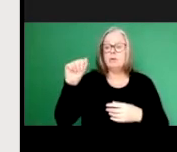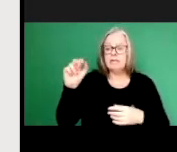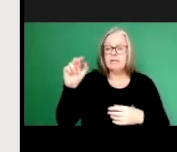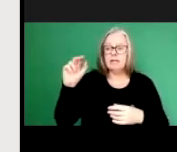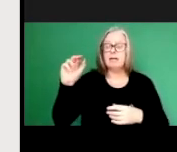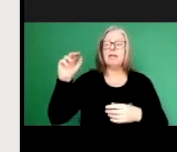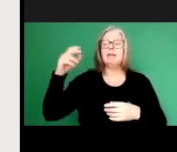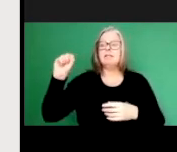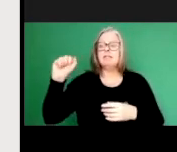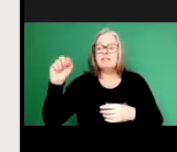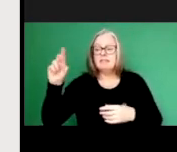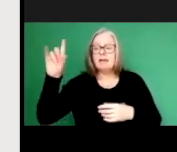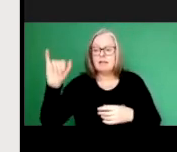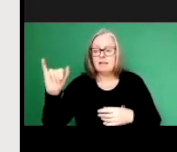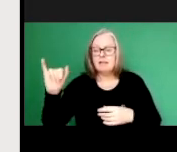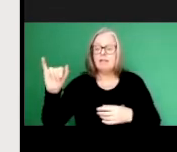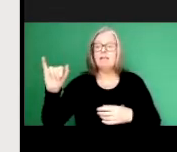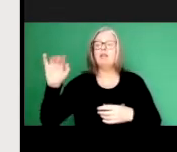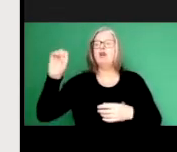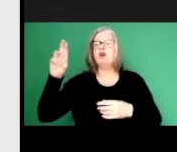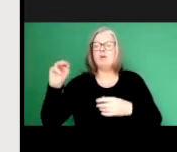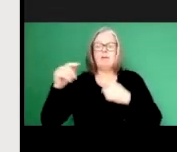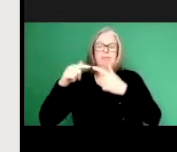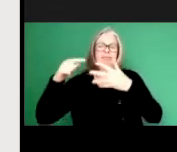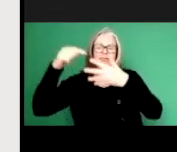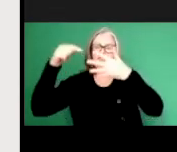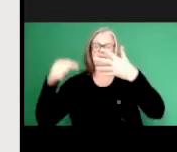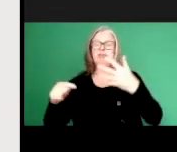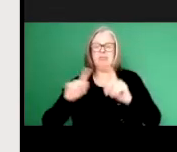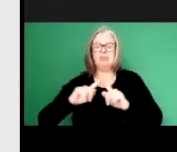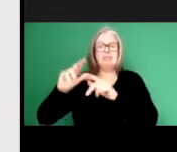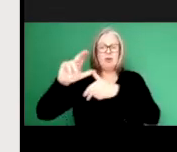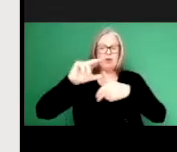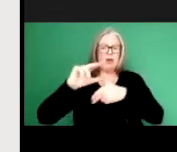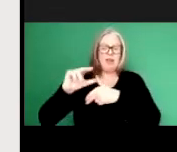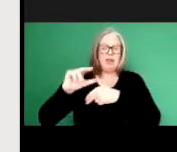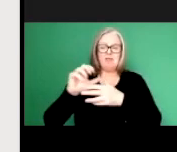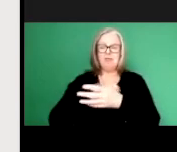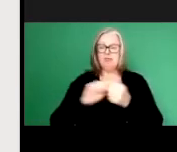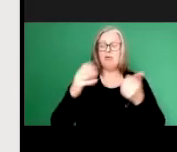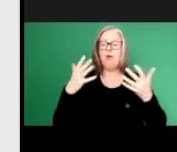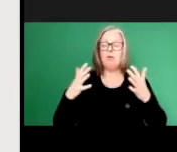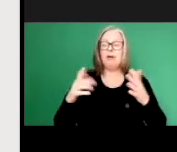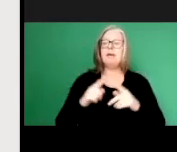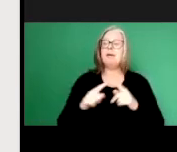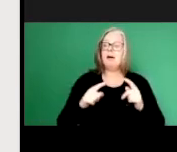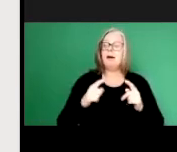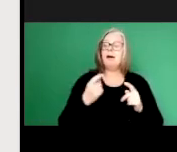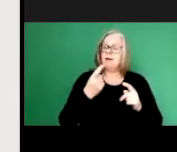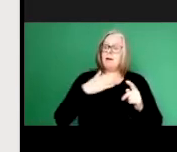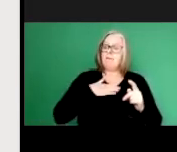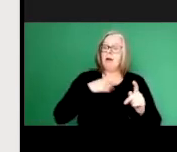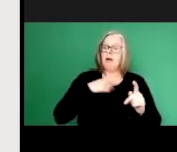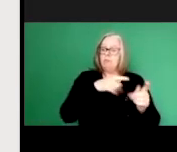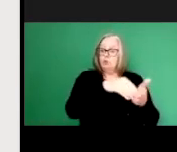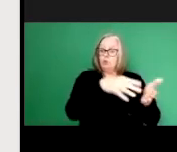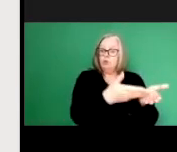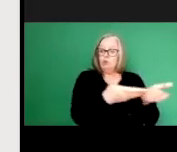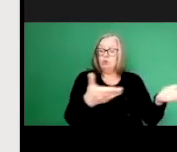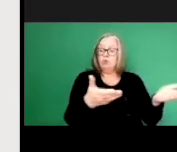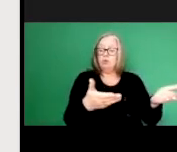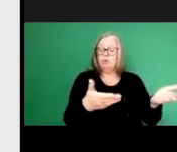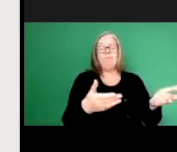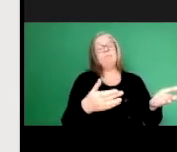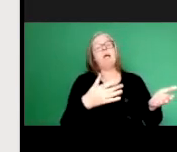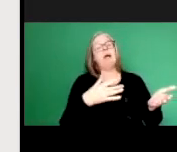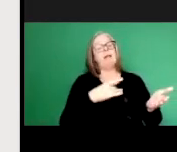et cetera. Um, but I, I like to tell my students and others this because I think there was a way in which there was kind of in some